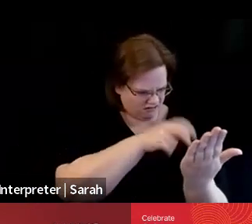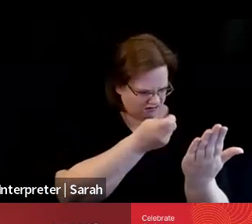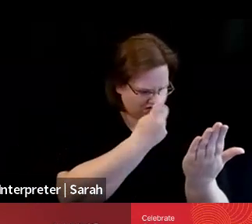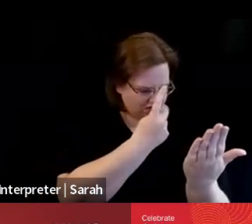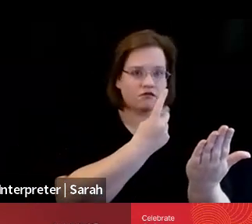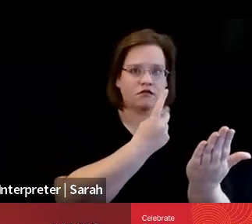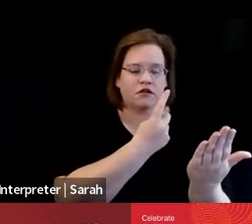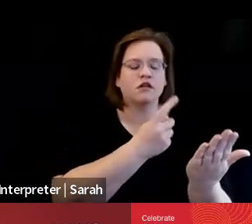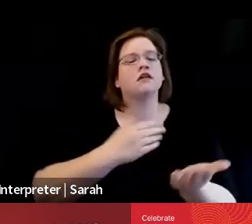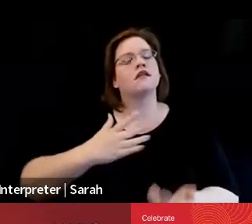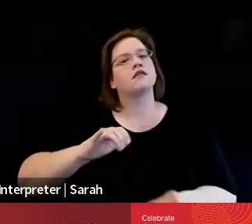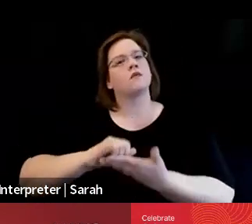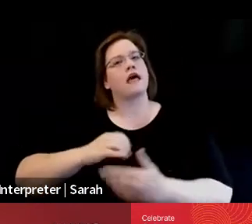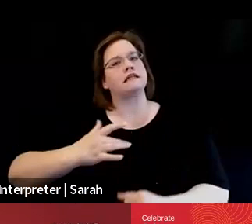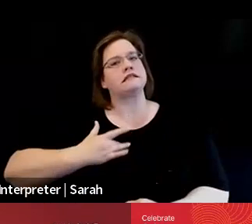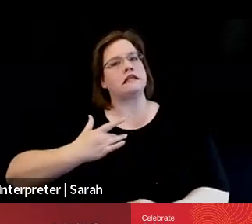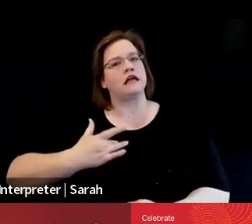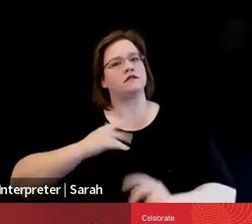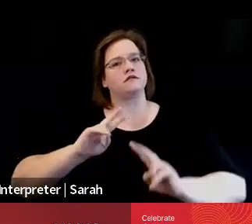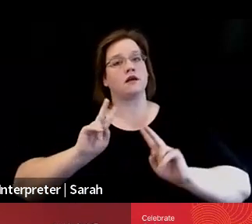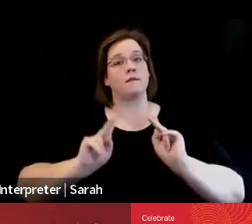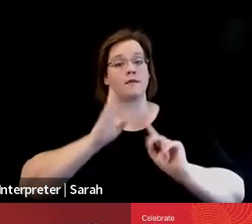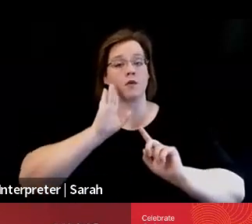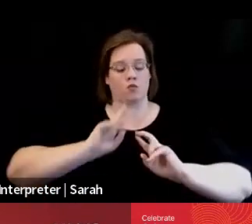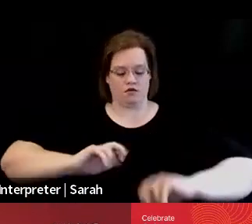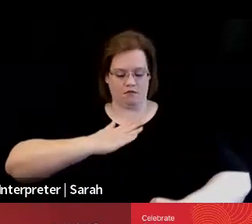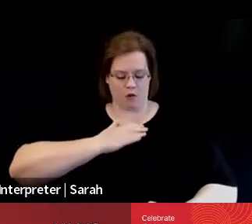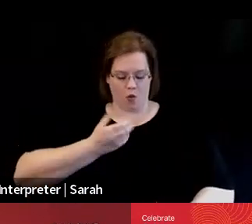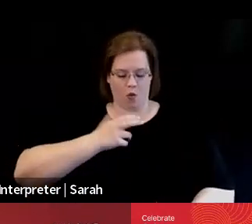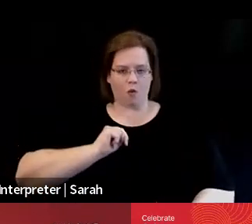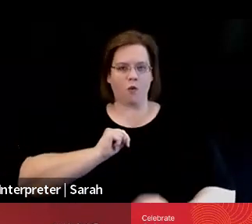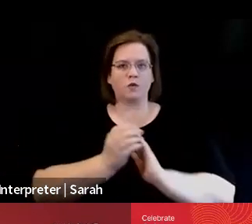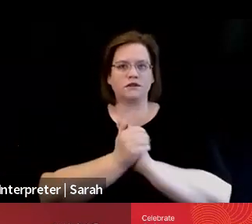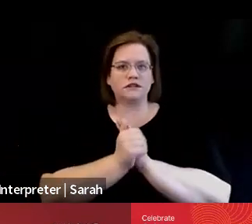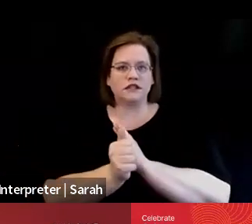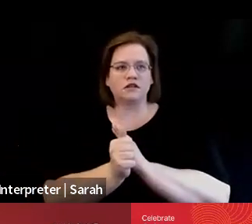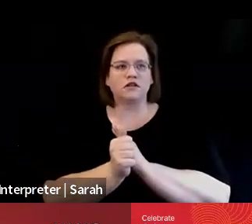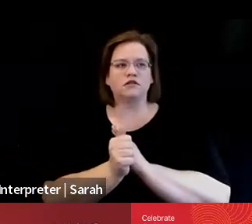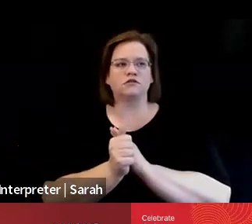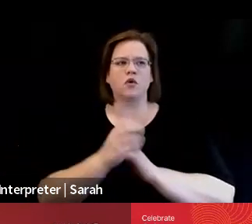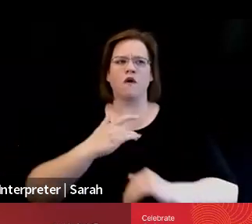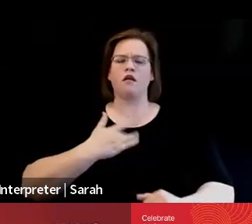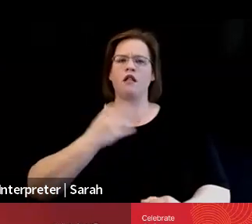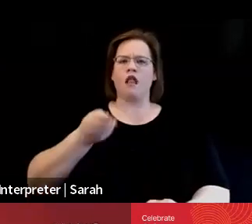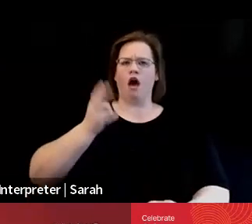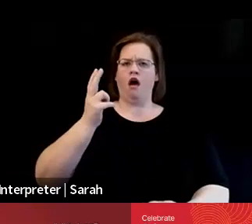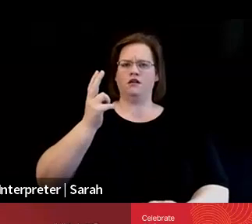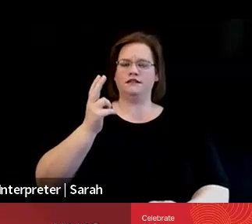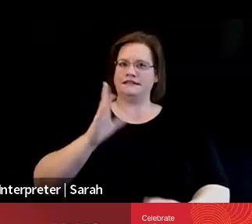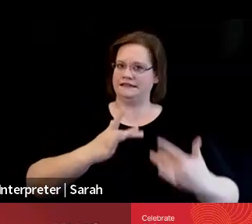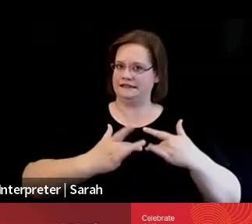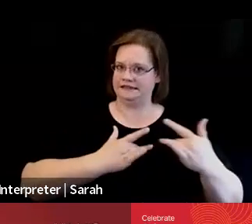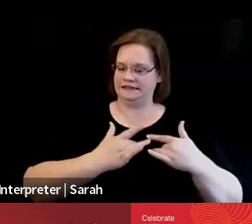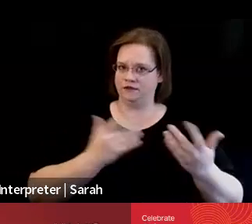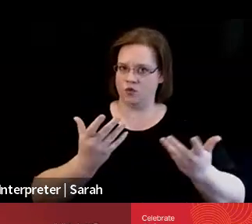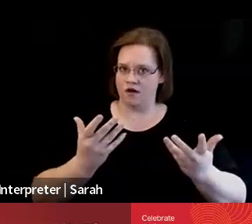that that people would assess their level of health literacy and science literacy is very high. And my concern with that